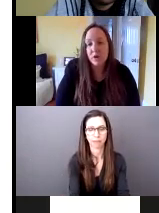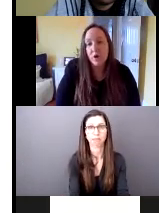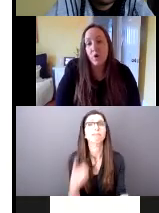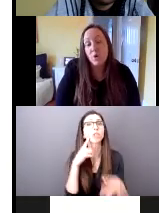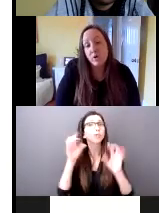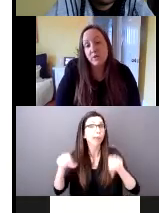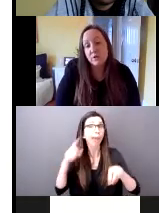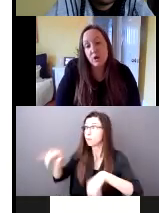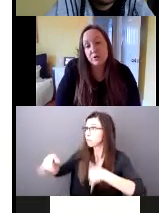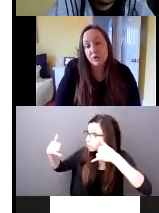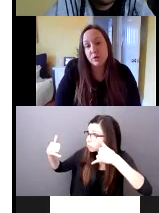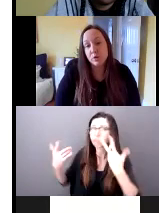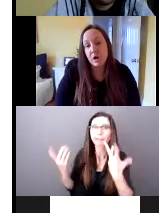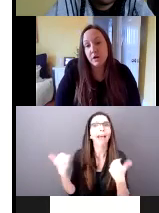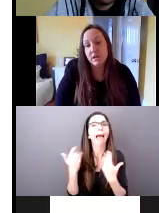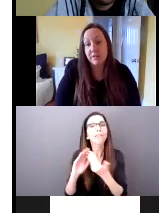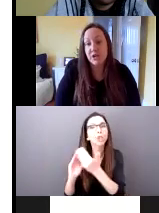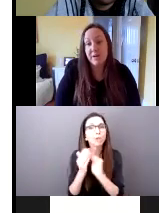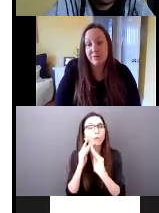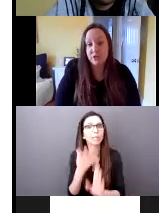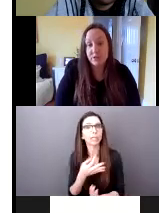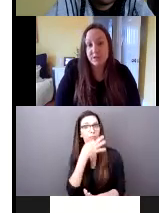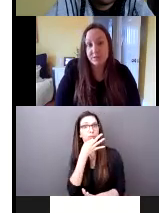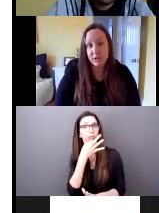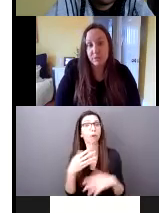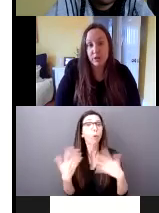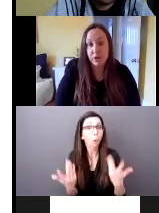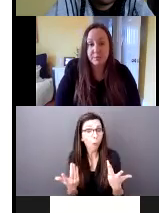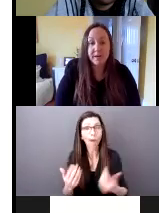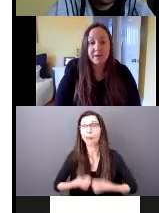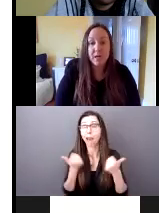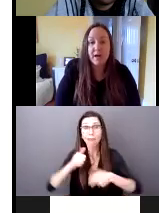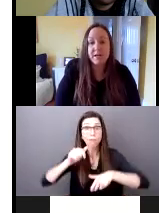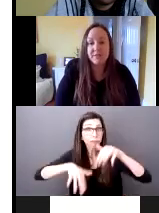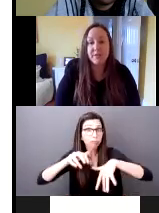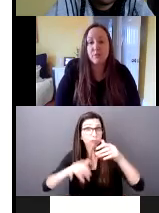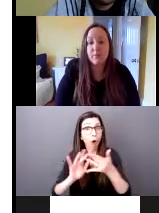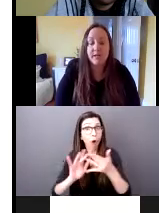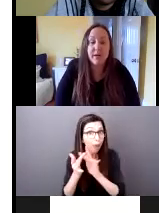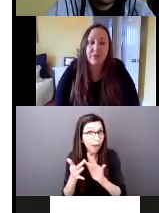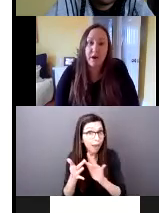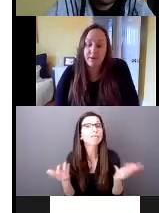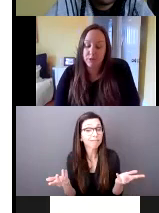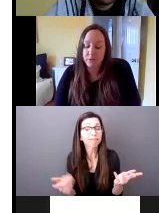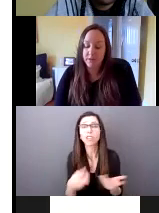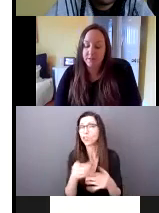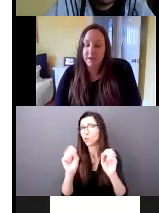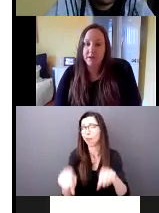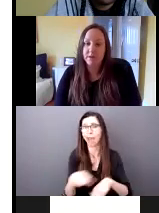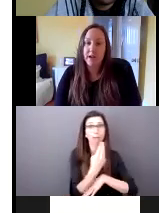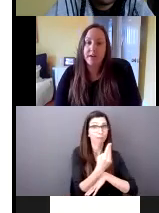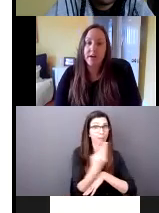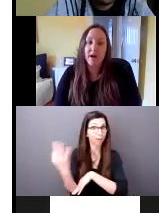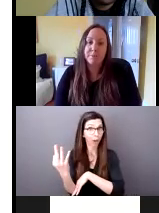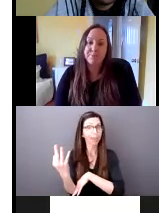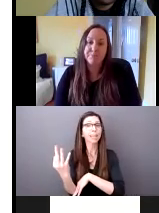specialist, or there's also a live chat feature that's available on our website, and that's available Monday to Friday between